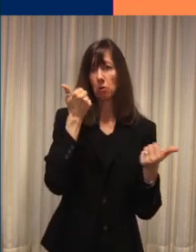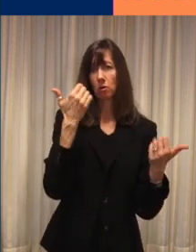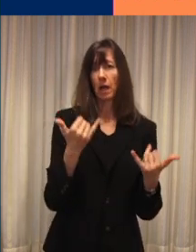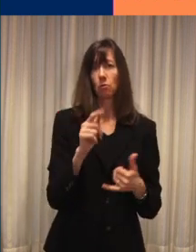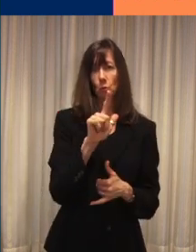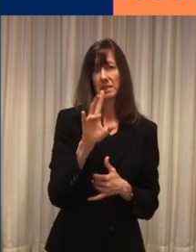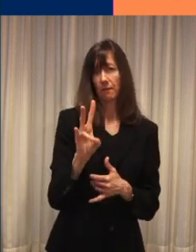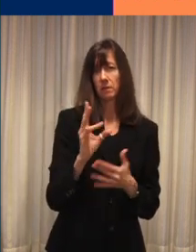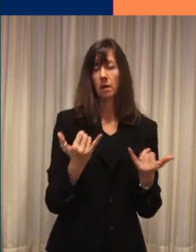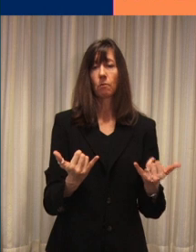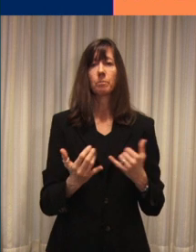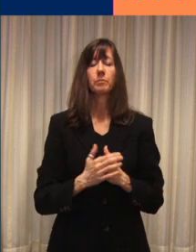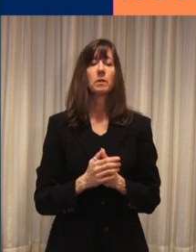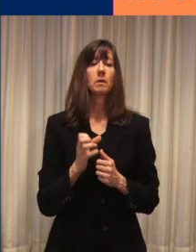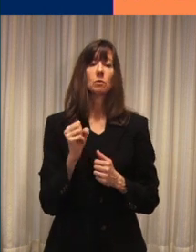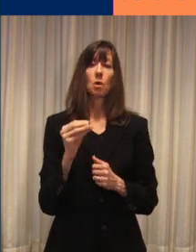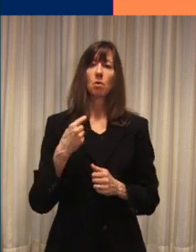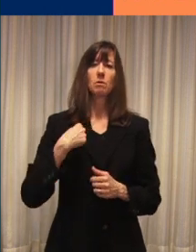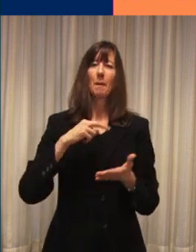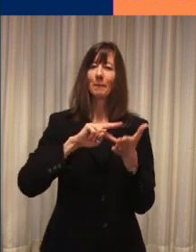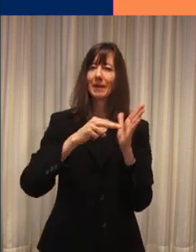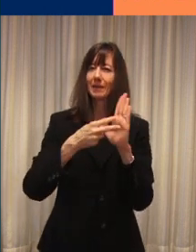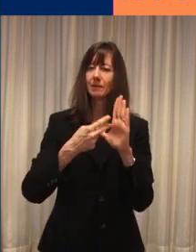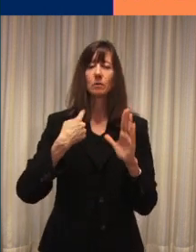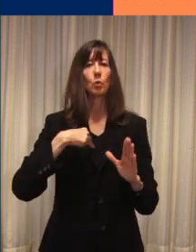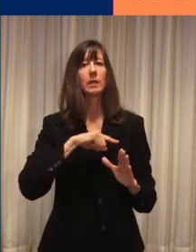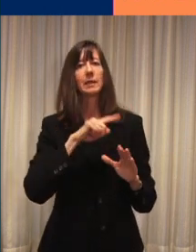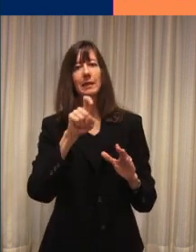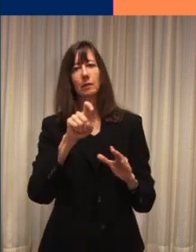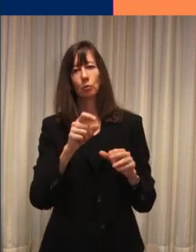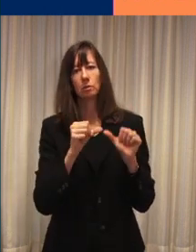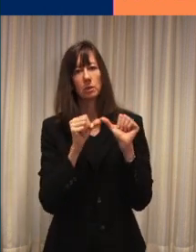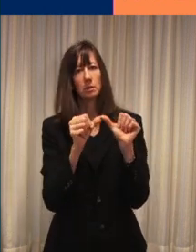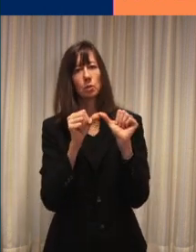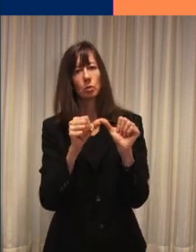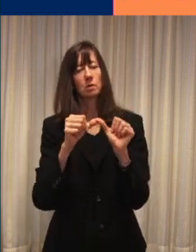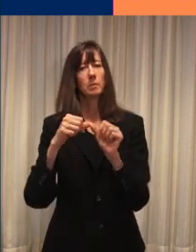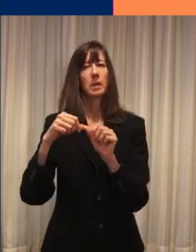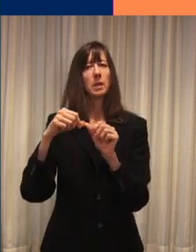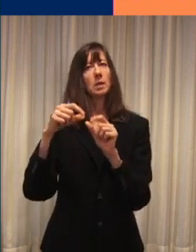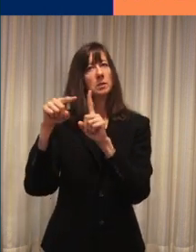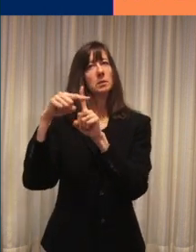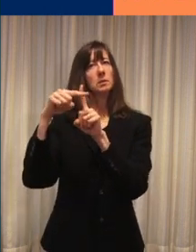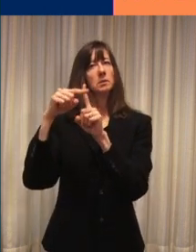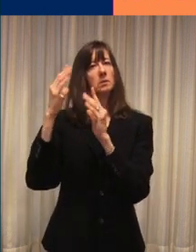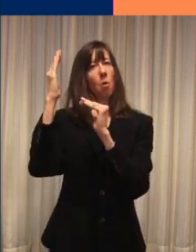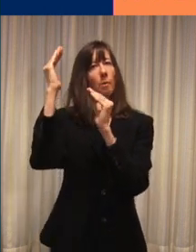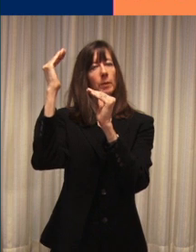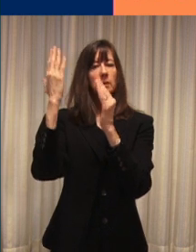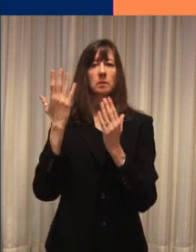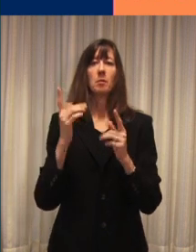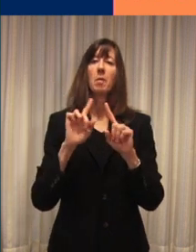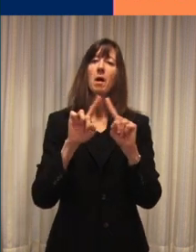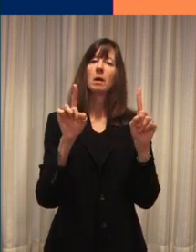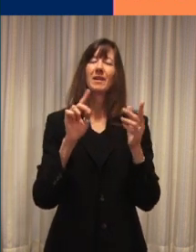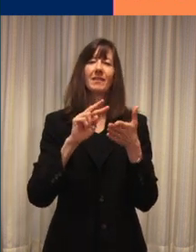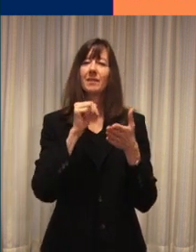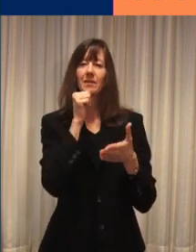increasingly optimistic about where we're at with the public health response, but we are definitely not out of the woods